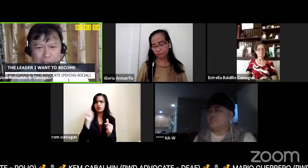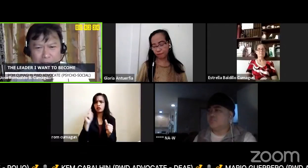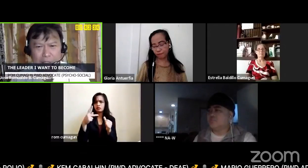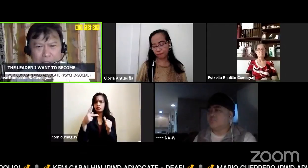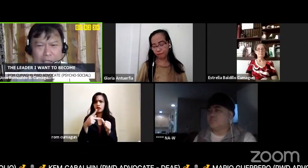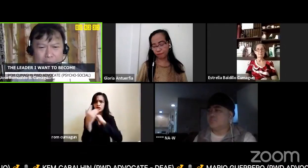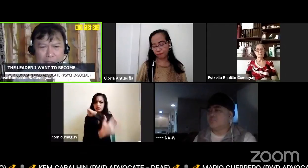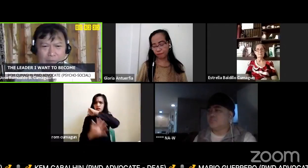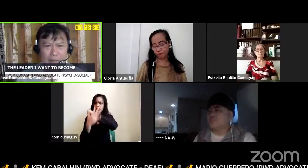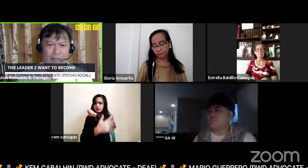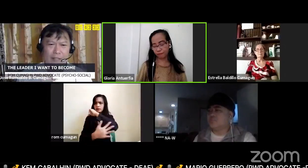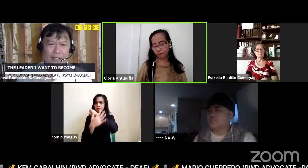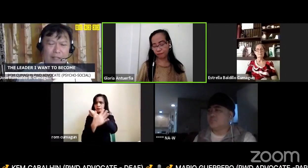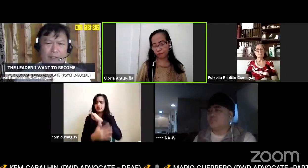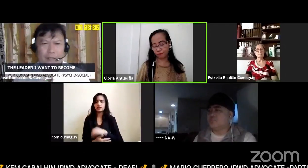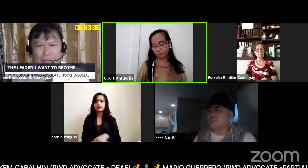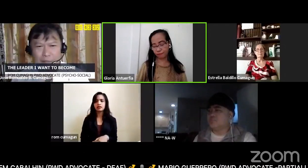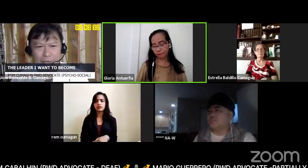To prioritize your country